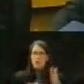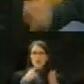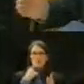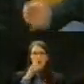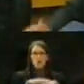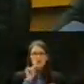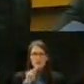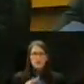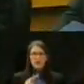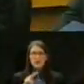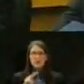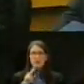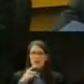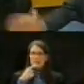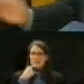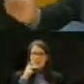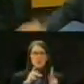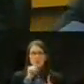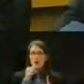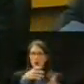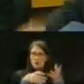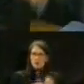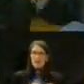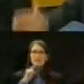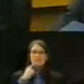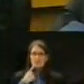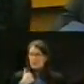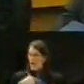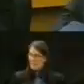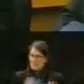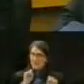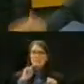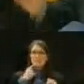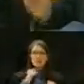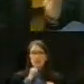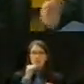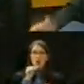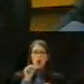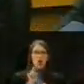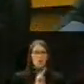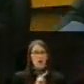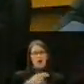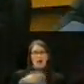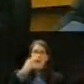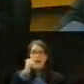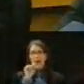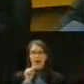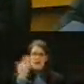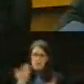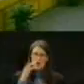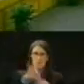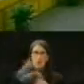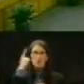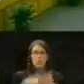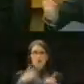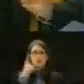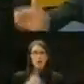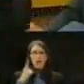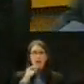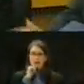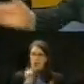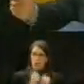not wearing a white hat. I'm up here to vote for what's right. Now, I'm not running for mayor and all that stuff like you're talking about doing. I'm